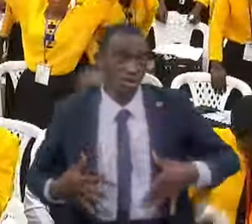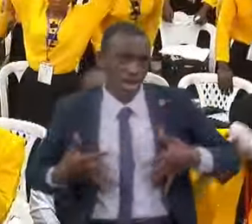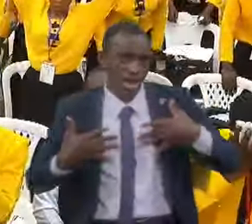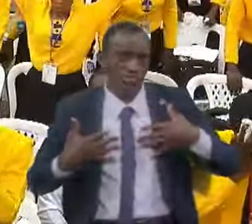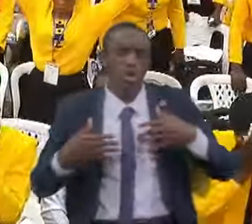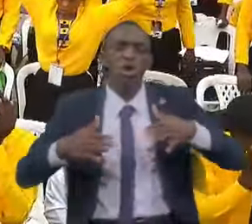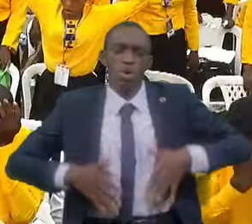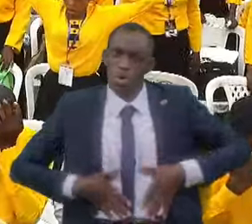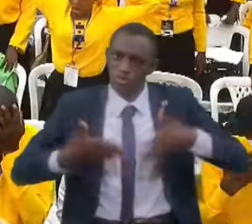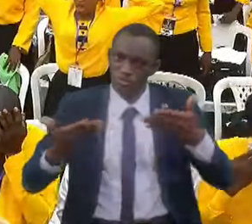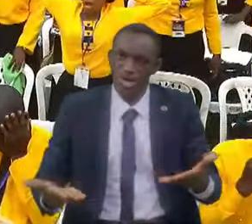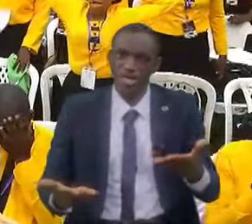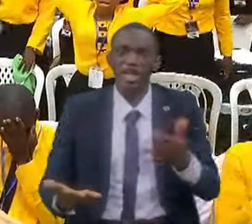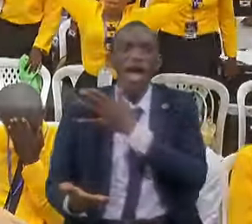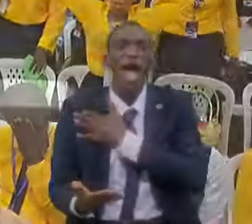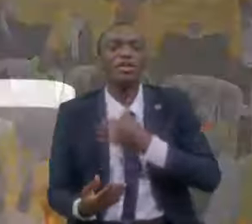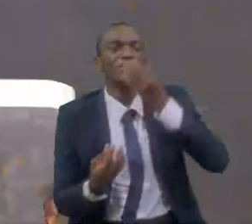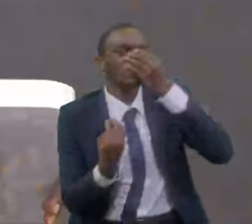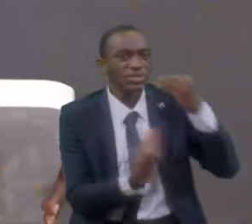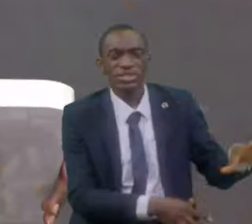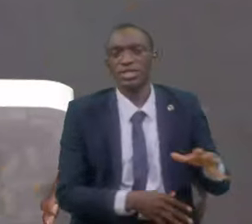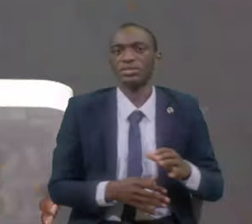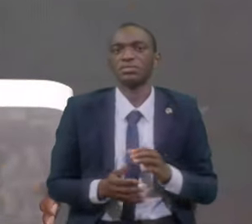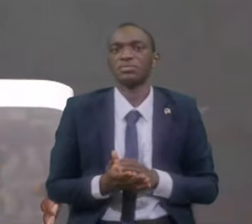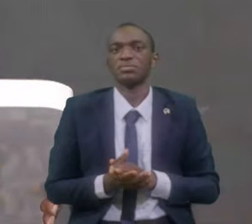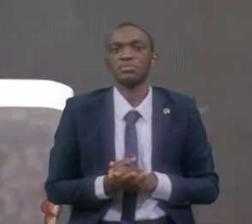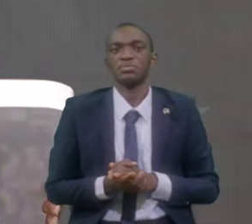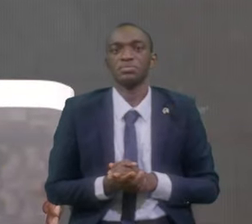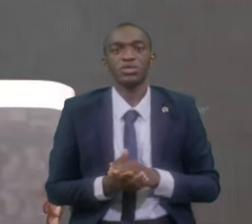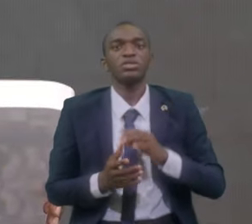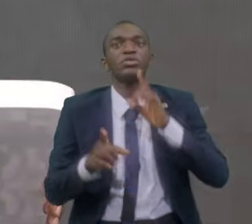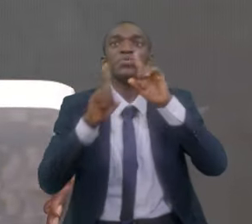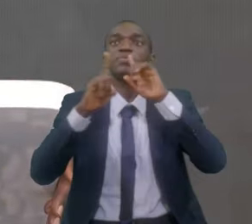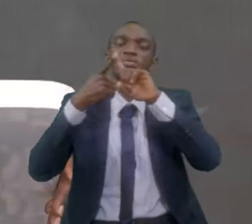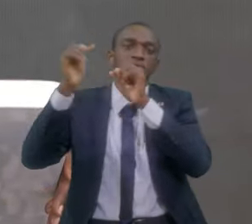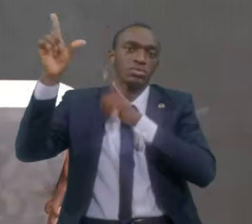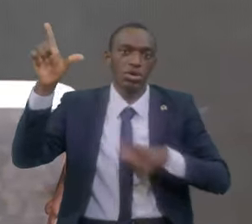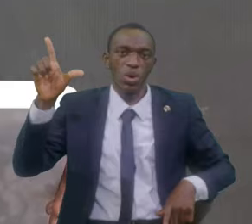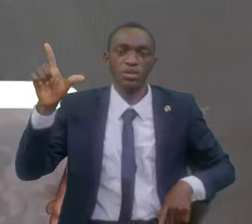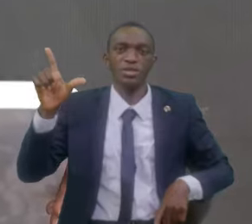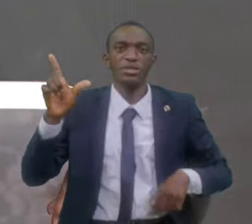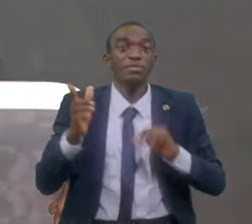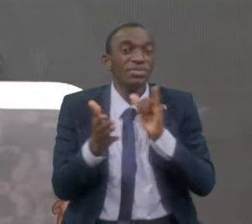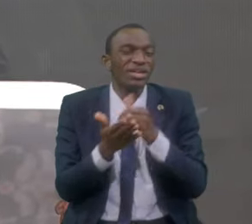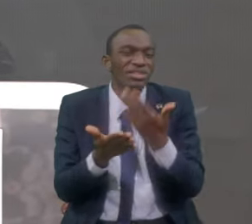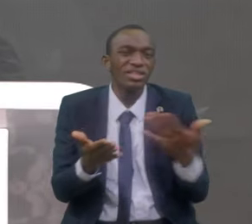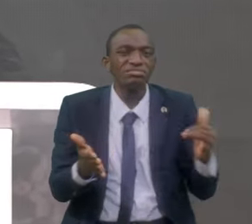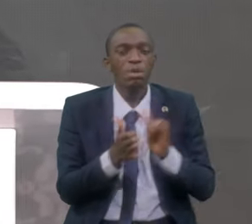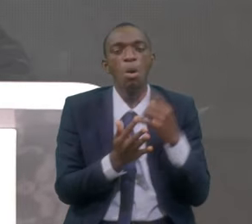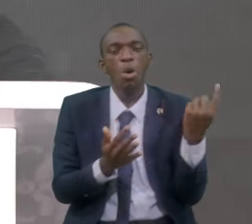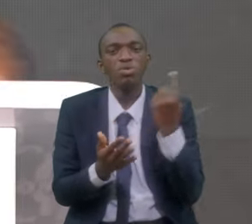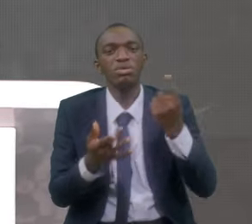confess and forsake. Tell the Lord. A thing that always happens,